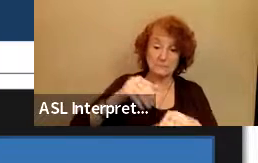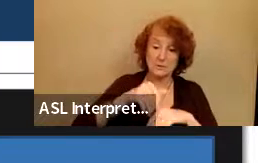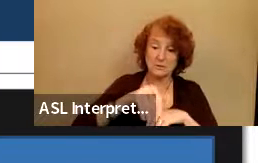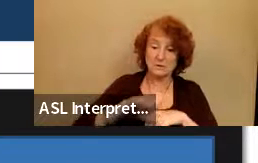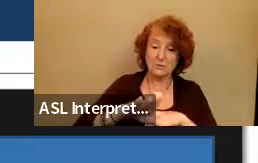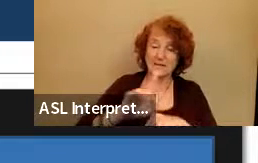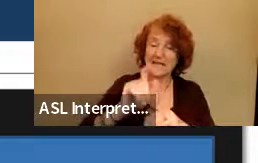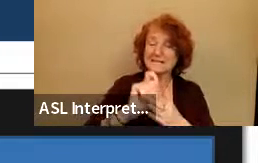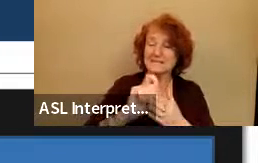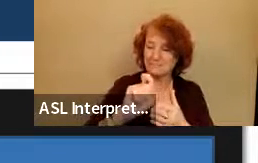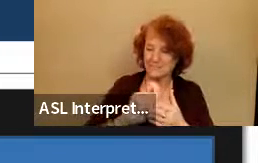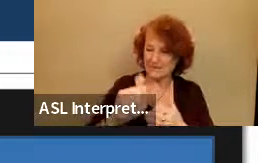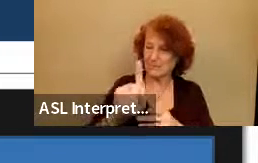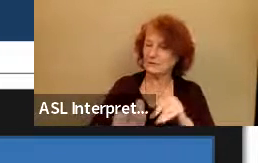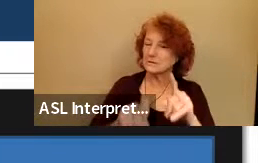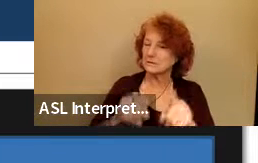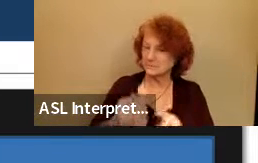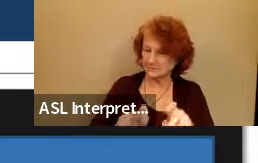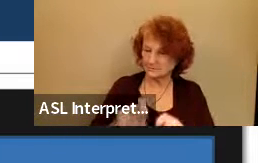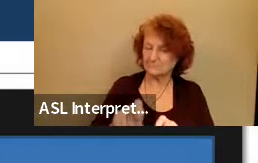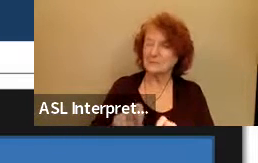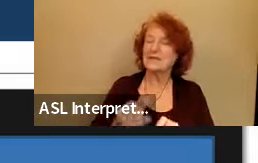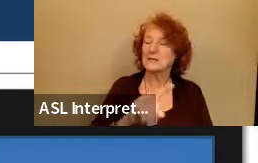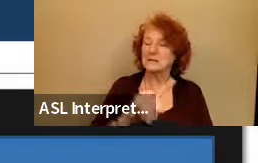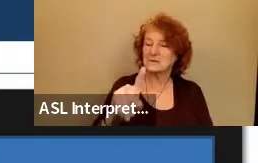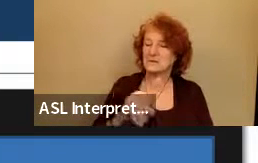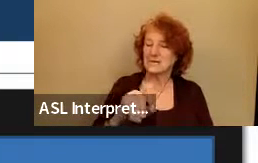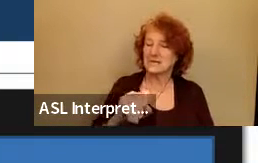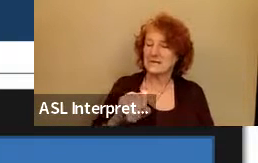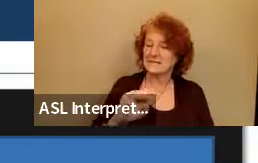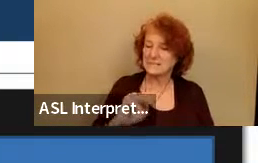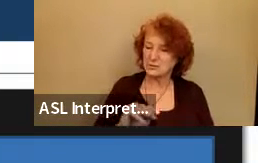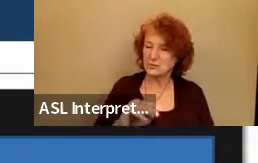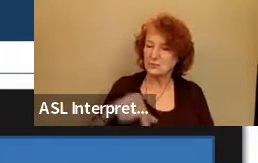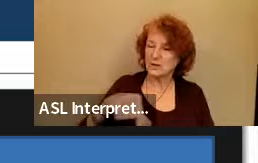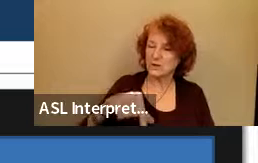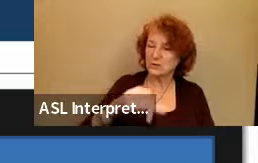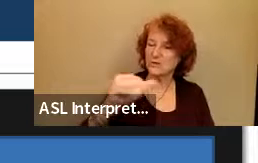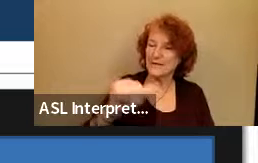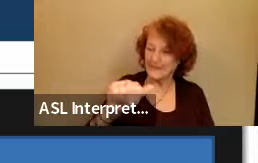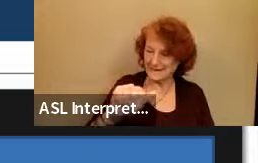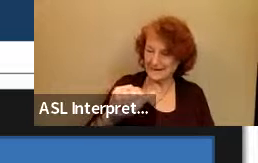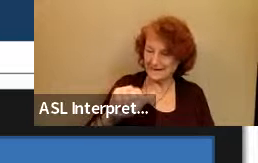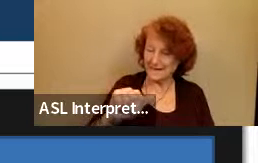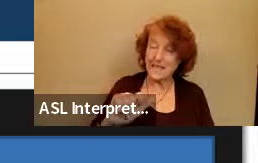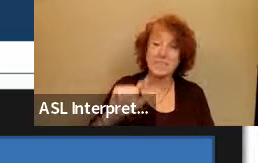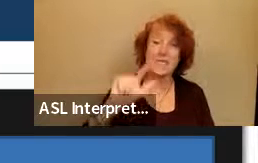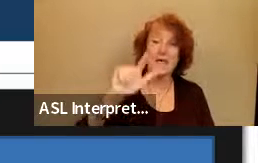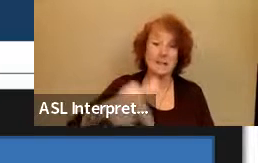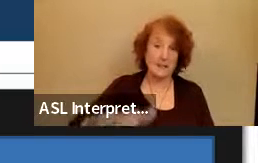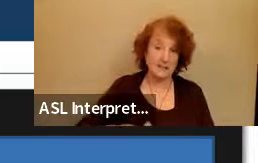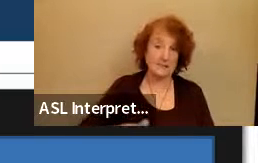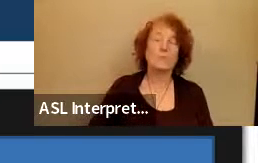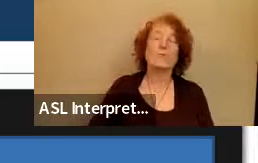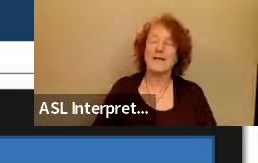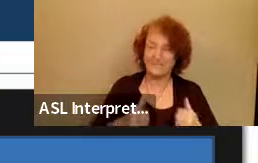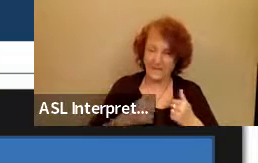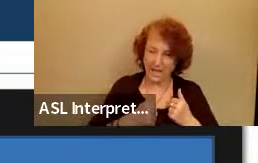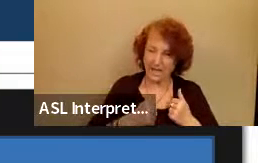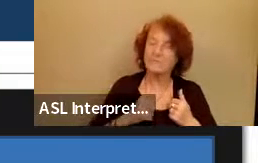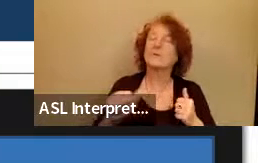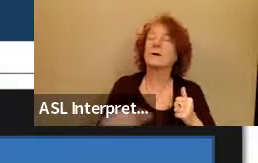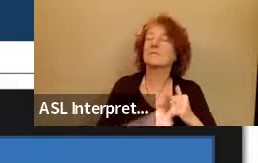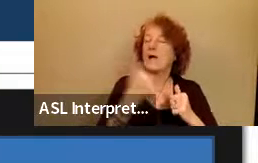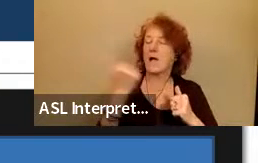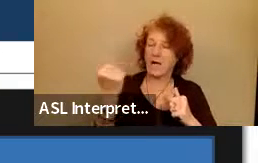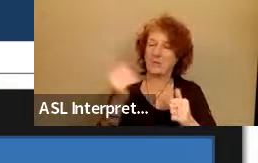by using the Zoom Q&A feature. And once we start the live Q&A, you will have an additional option to ask questions